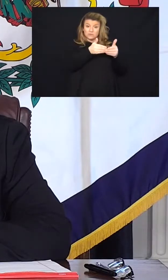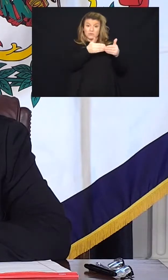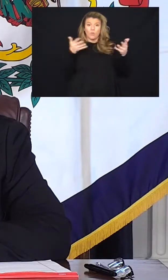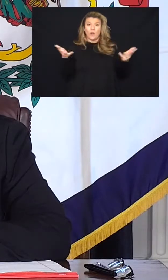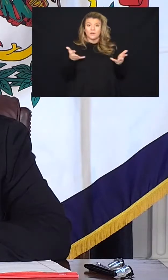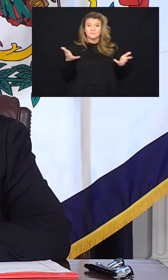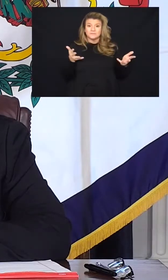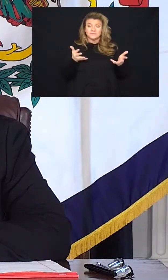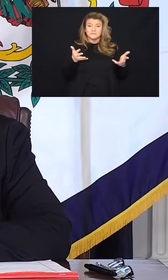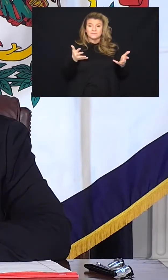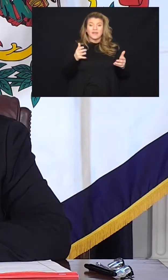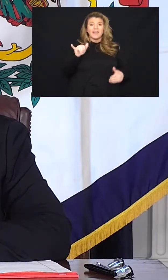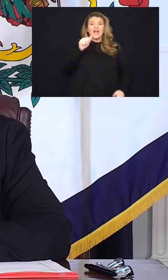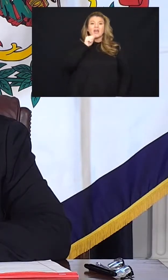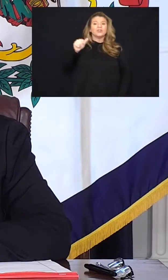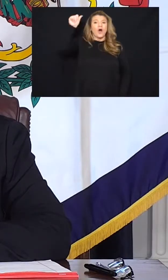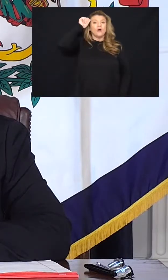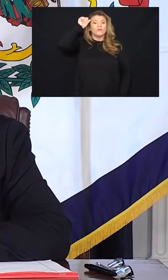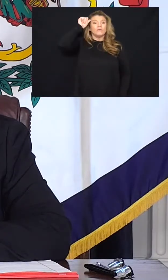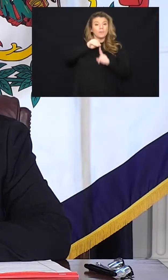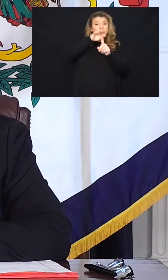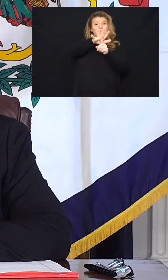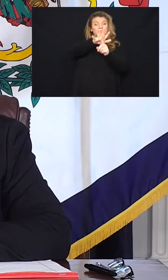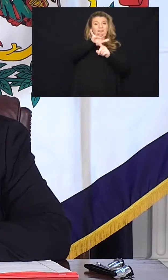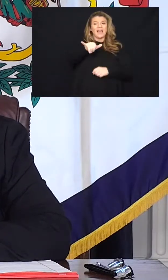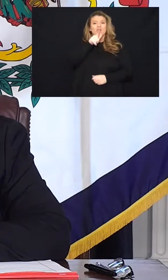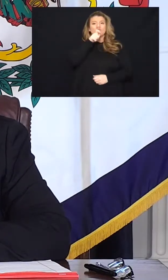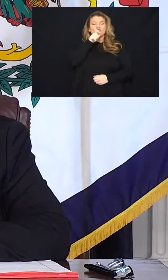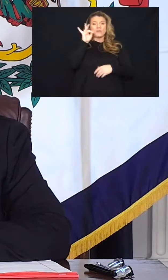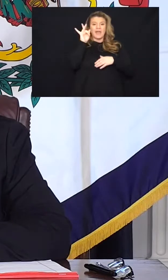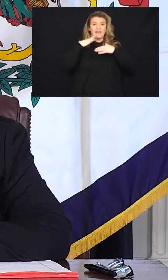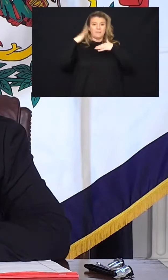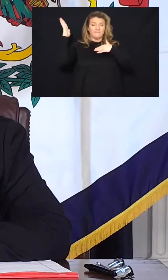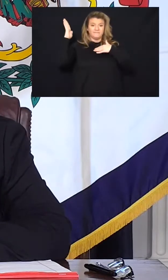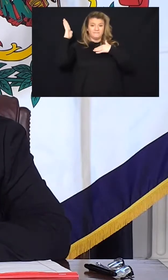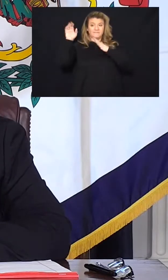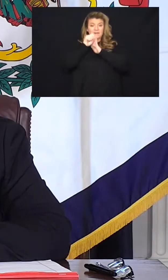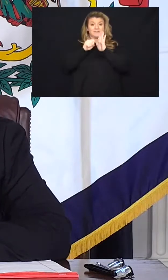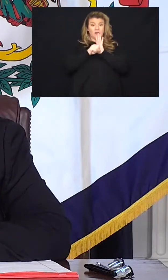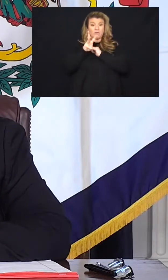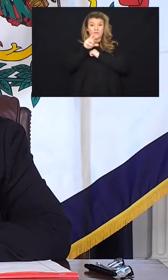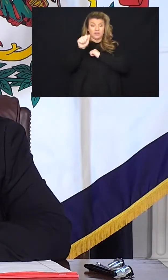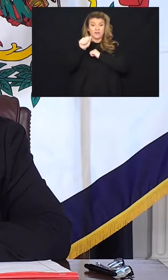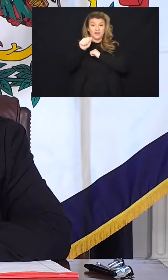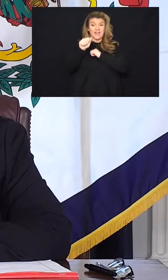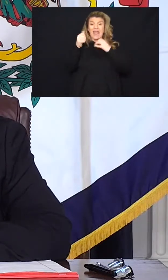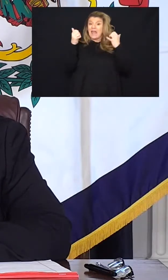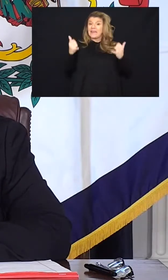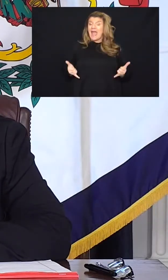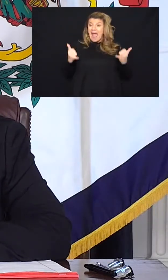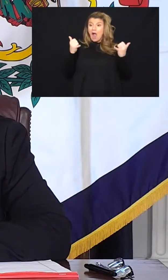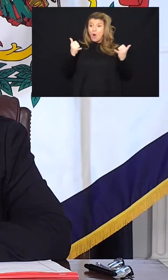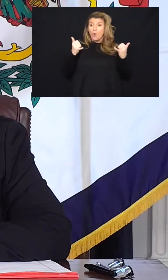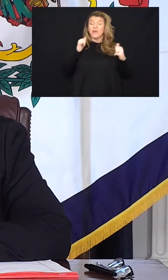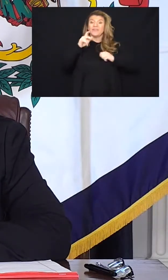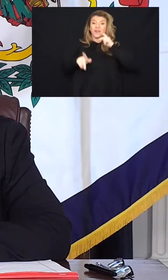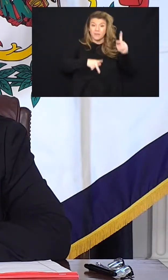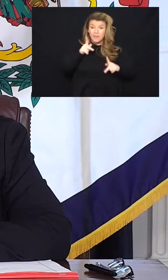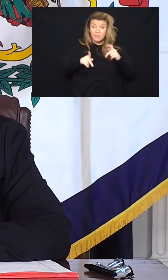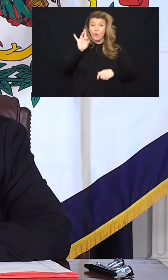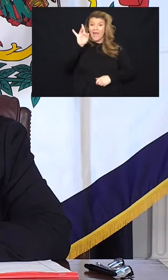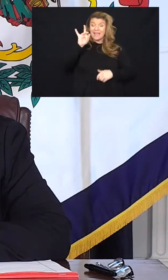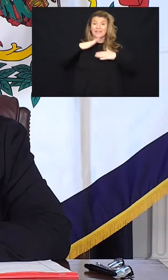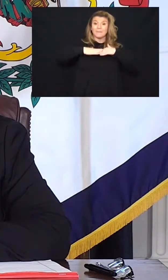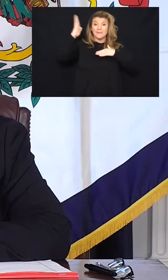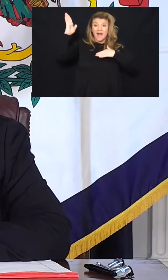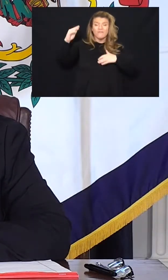this: the adult population, the people that are 18 and above in the state of West Virginia. Now, the people that are 18 and